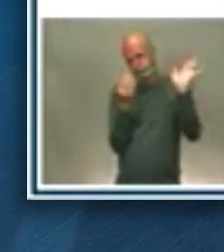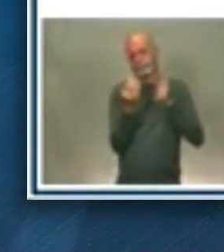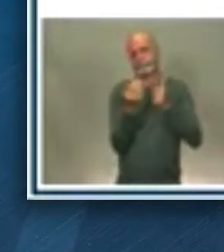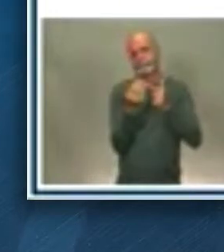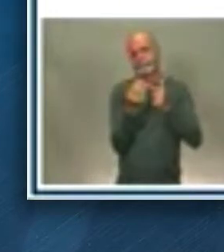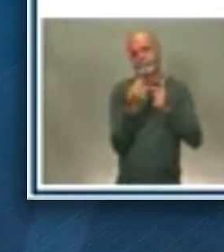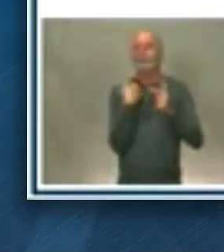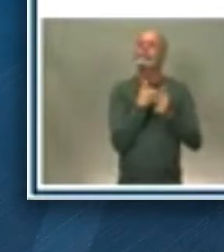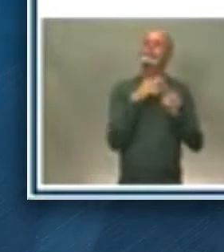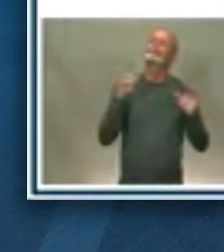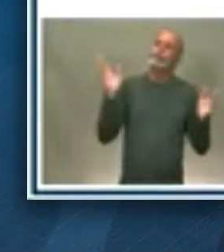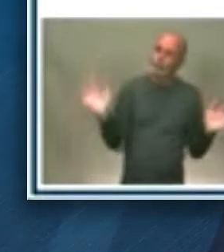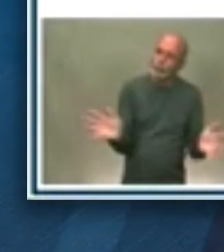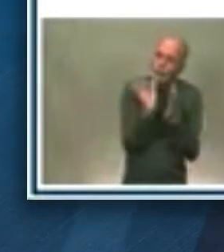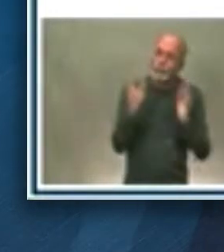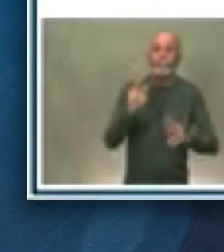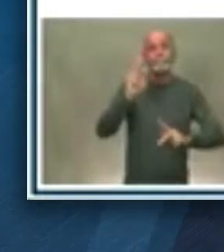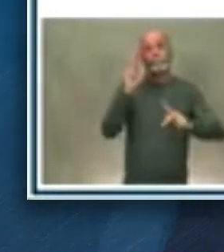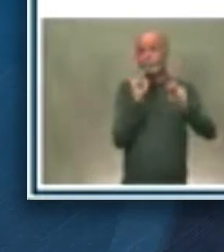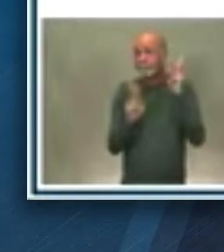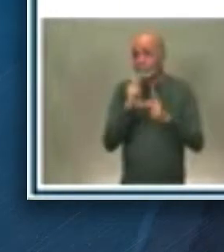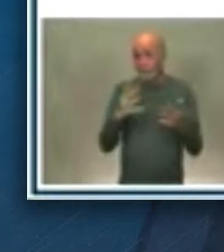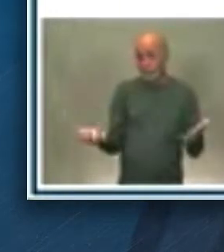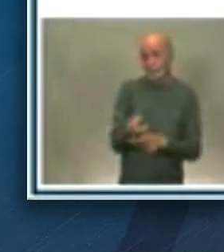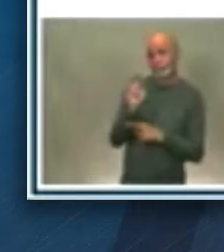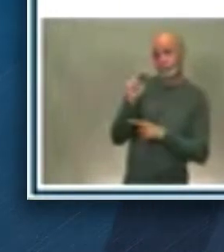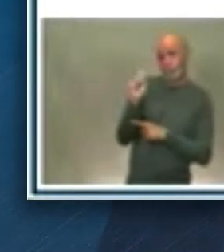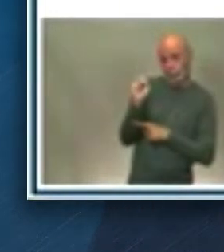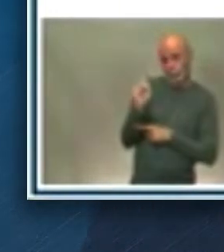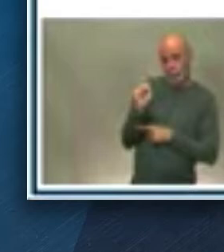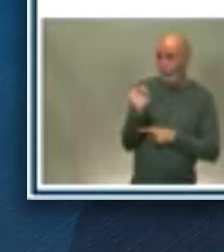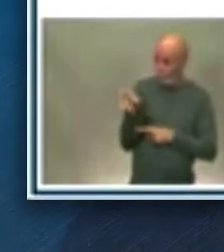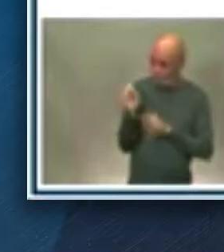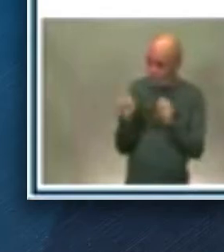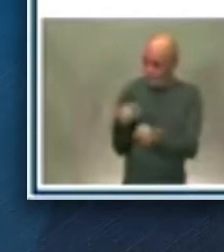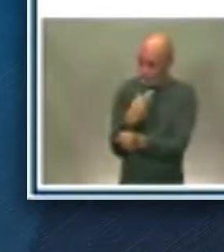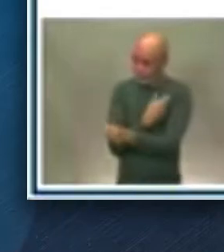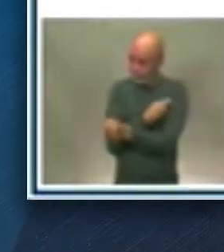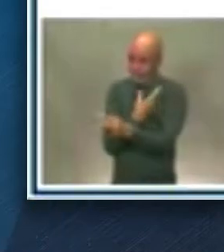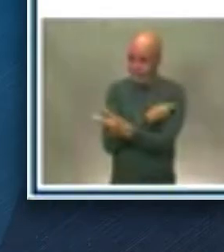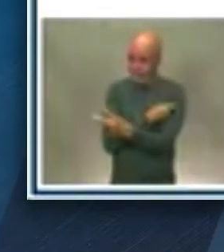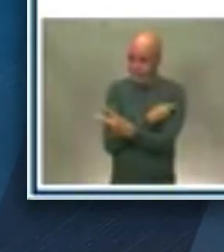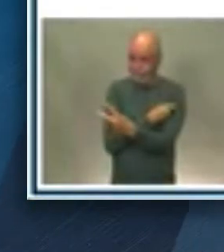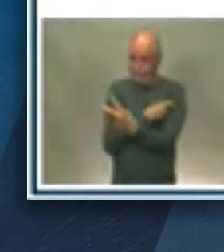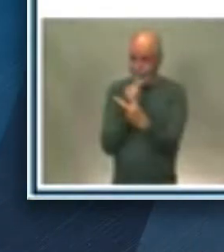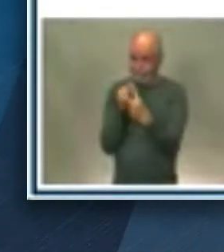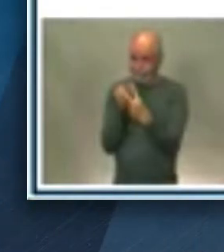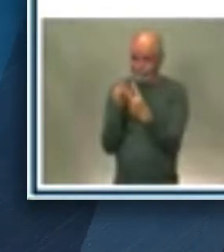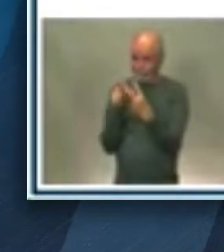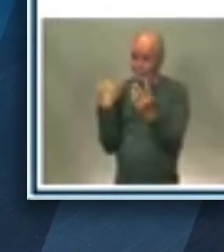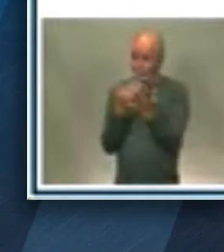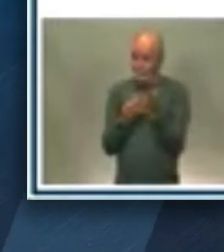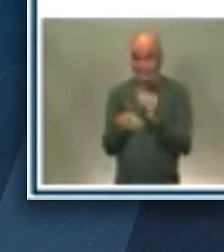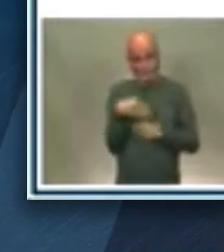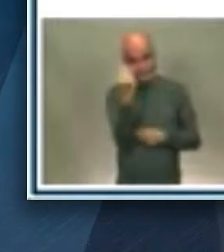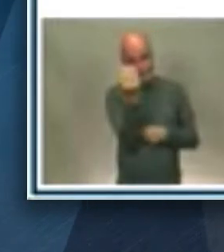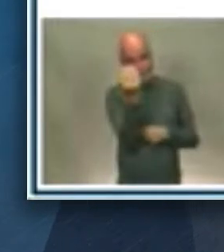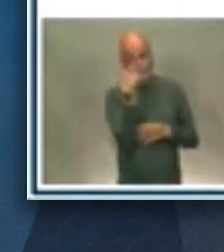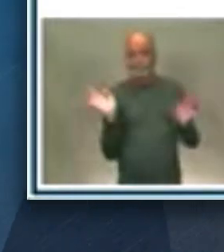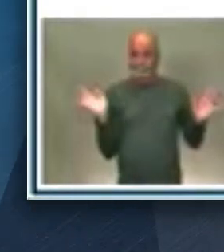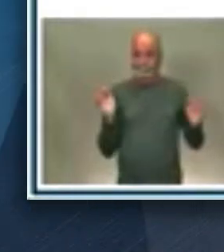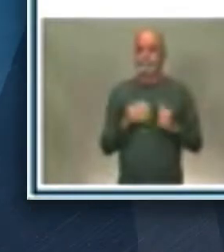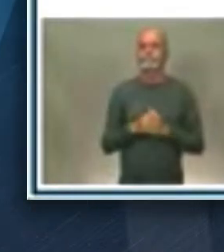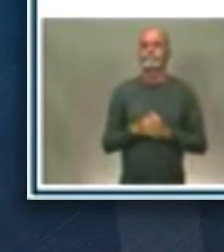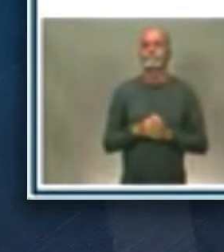Nova Scotian who can get vaccinated to be vaccinated, and then they can use that proof of vaccination. Next, we'll go to Truro News,